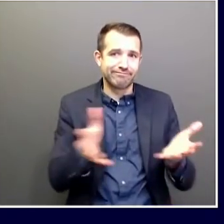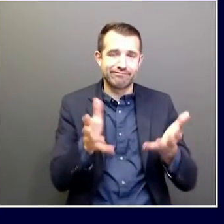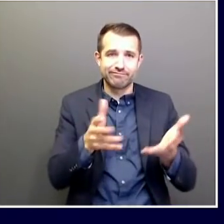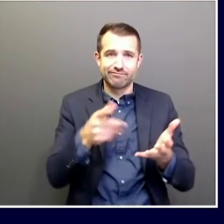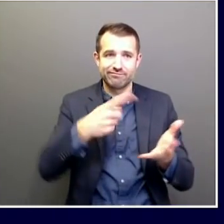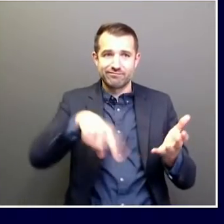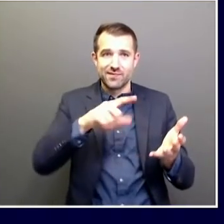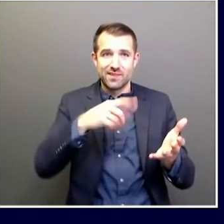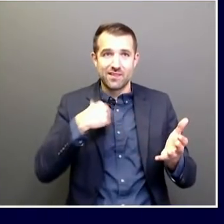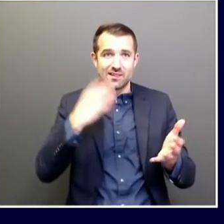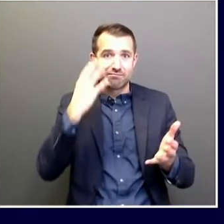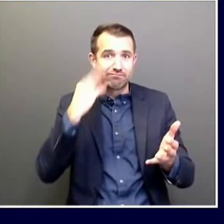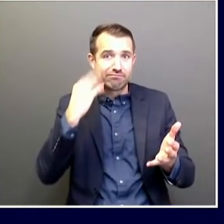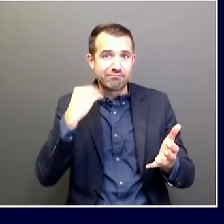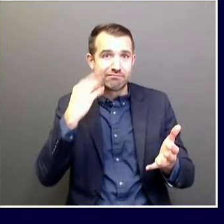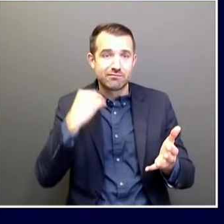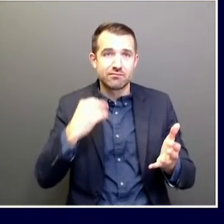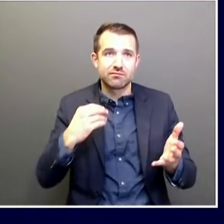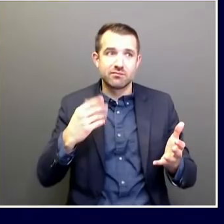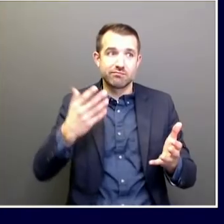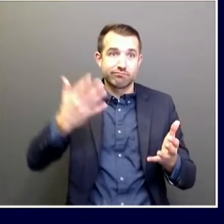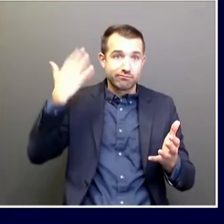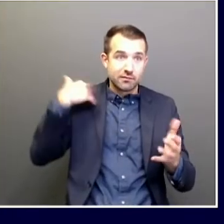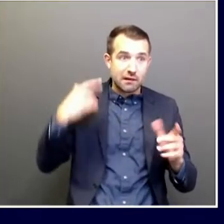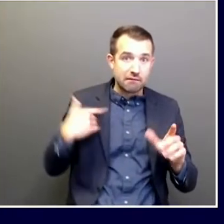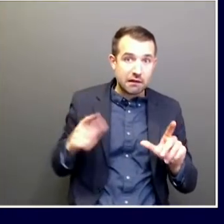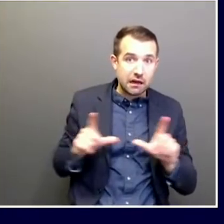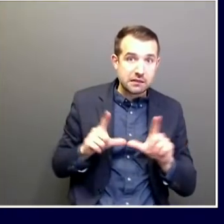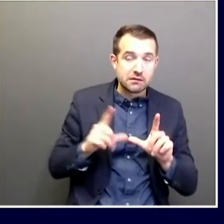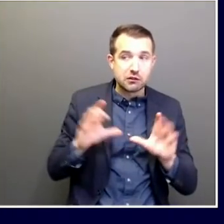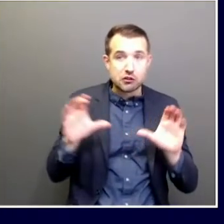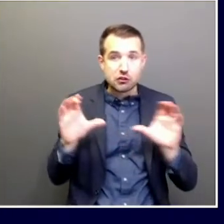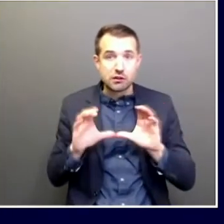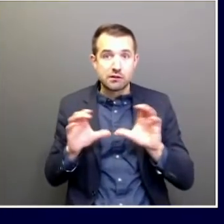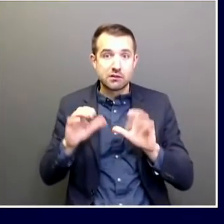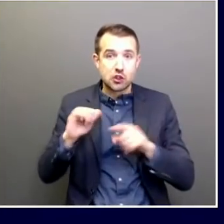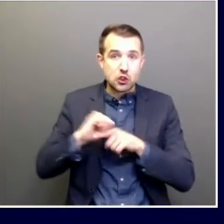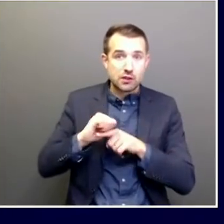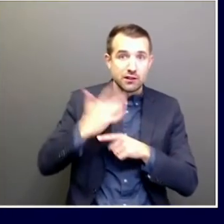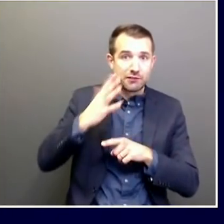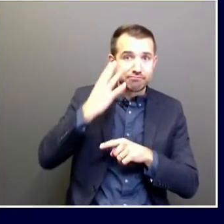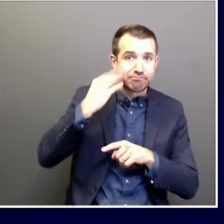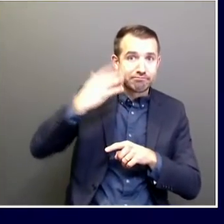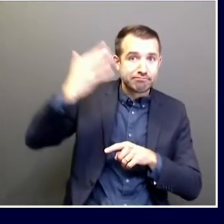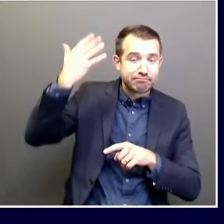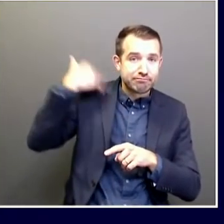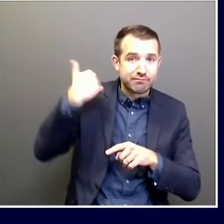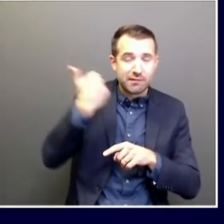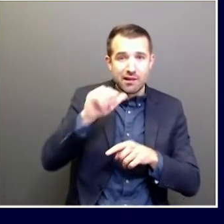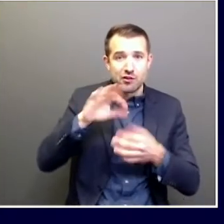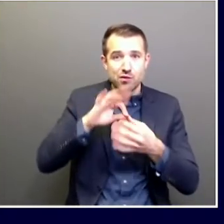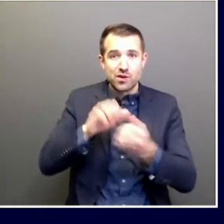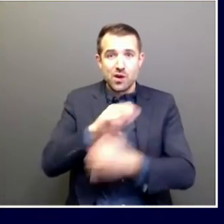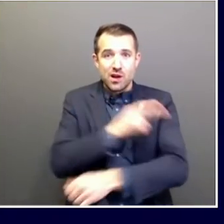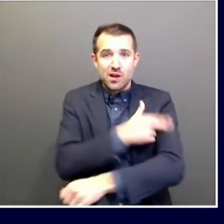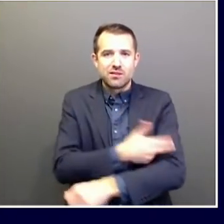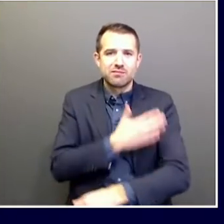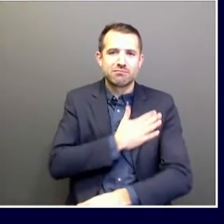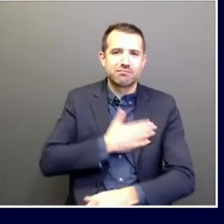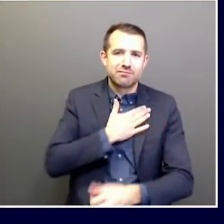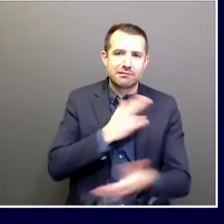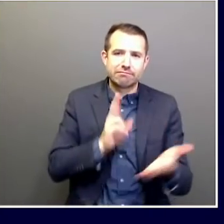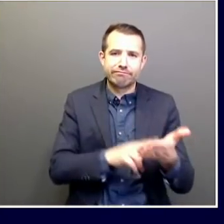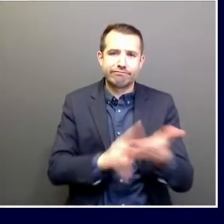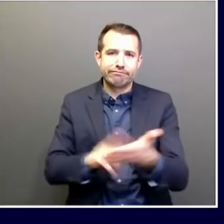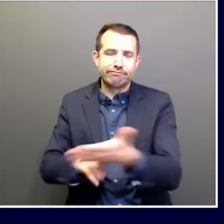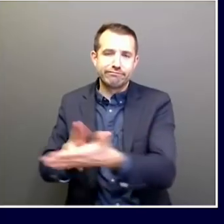setting to sign up. We appreciate the volunteers that have been helping us throughout the pandemic, and we need your help a little bit longer to